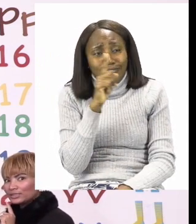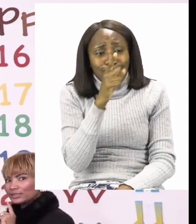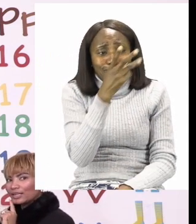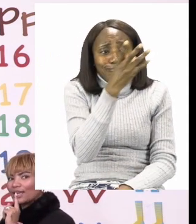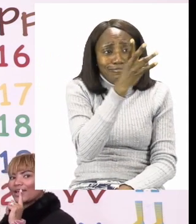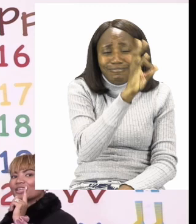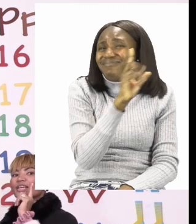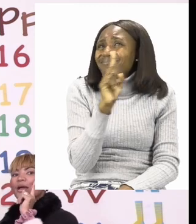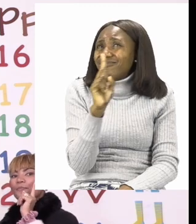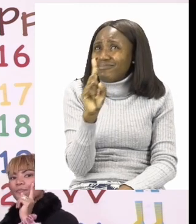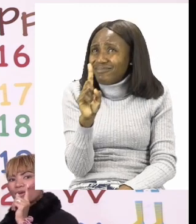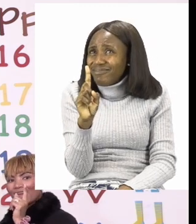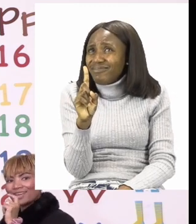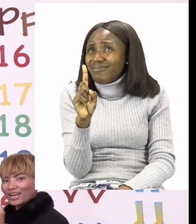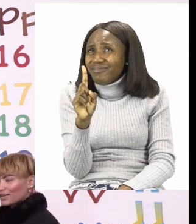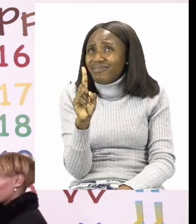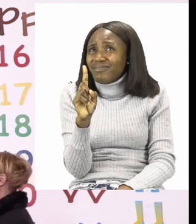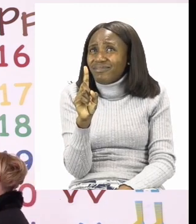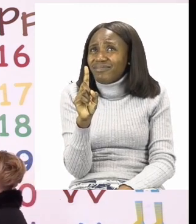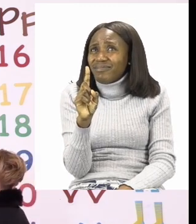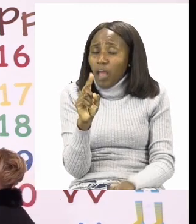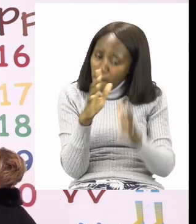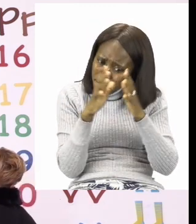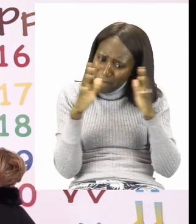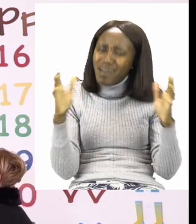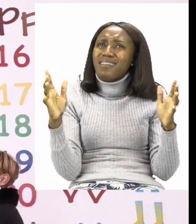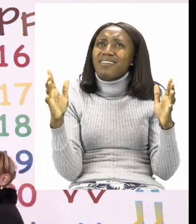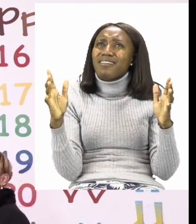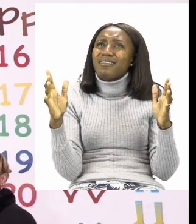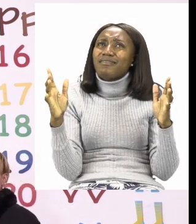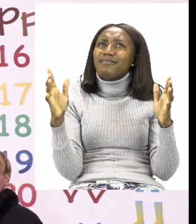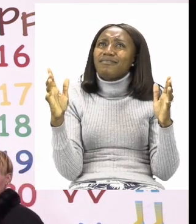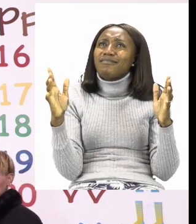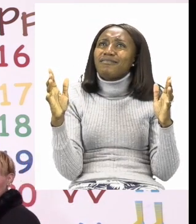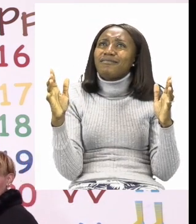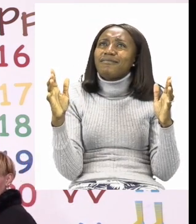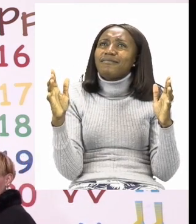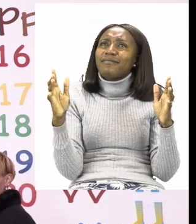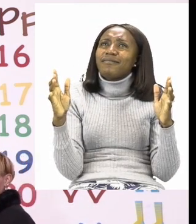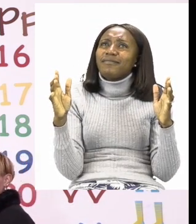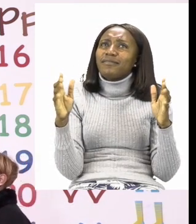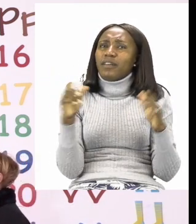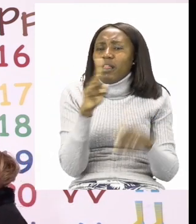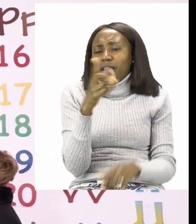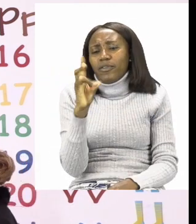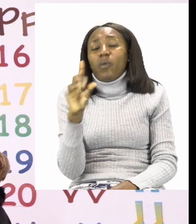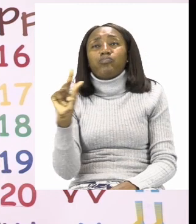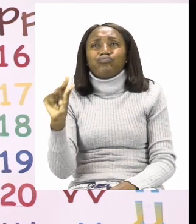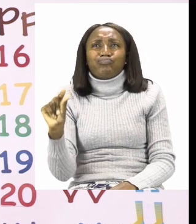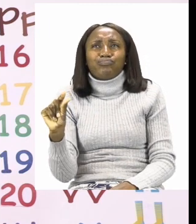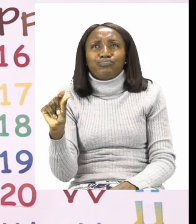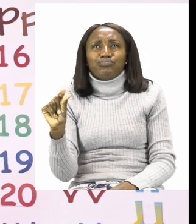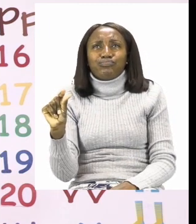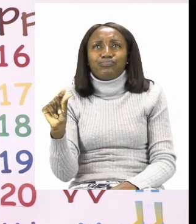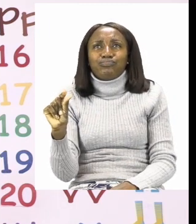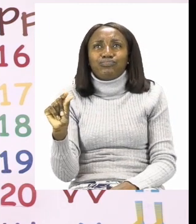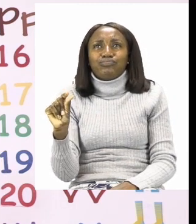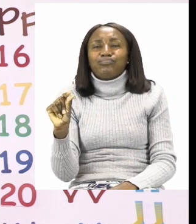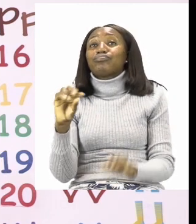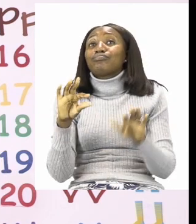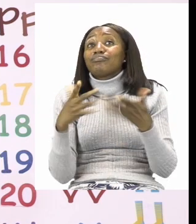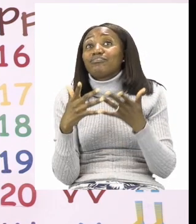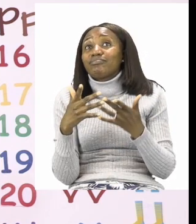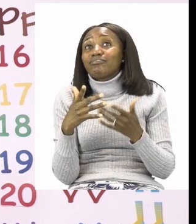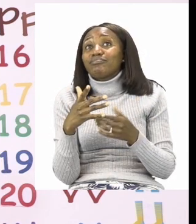71 is bigger than 17. So that means we